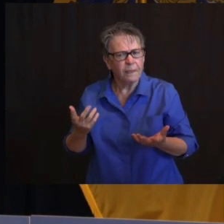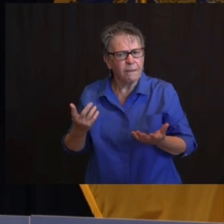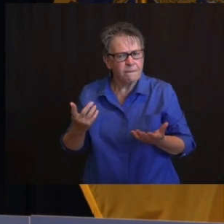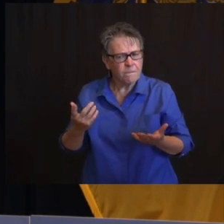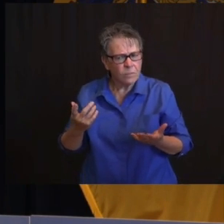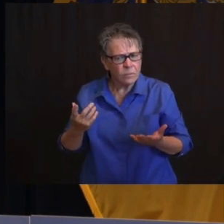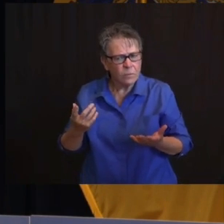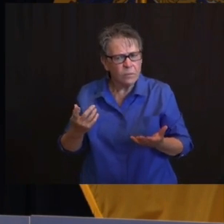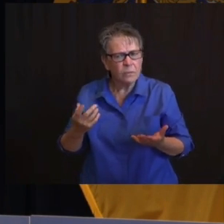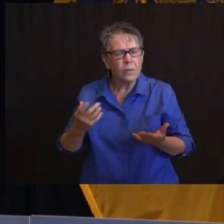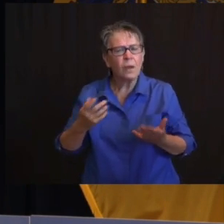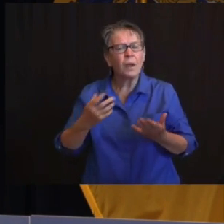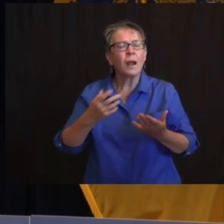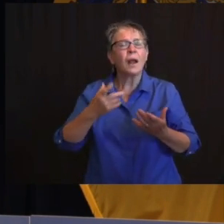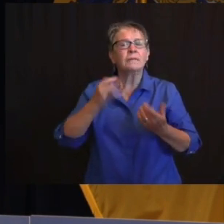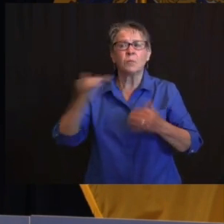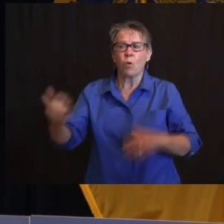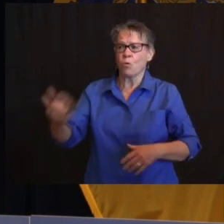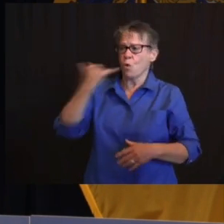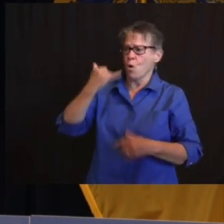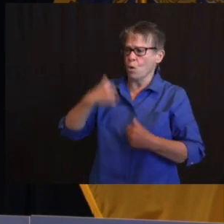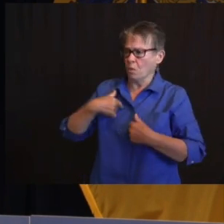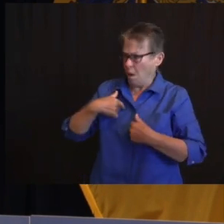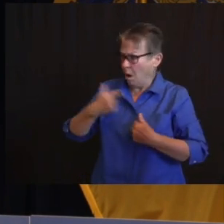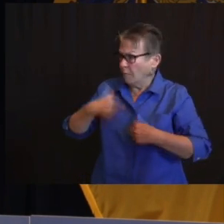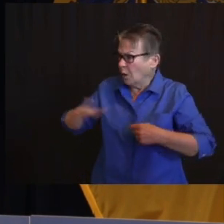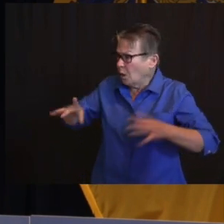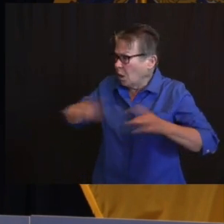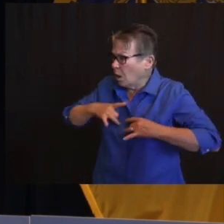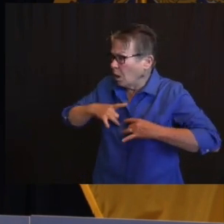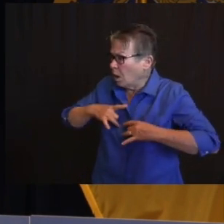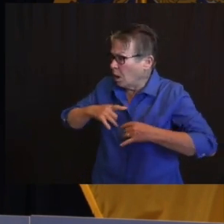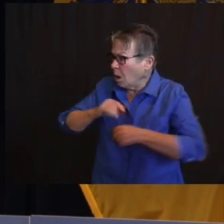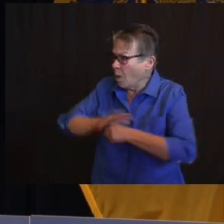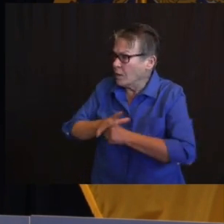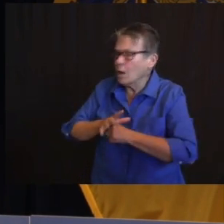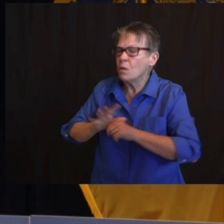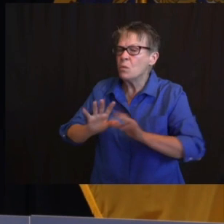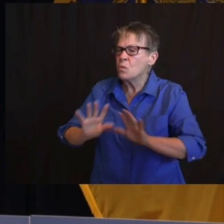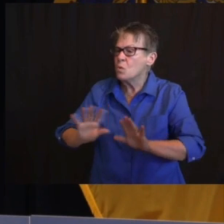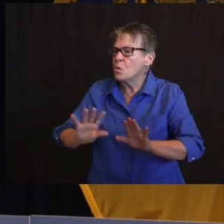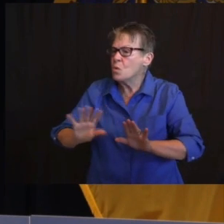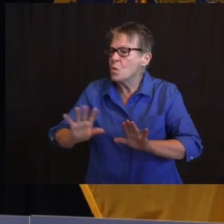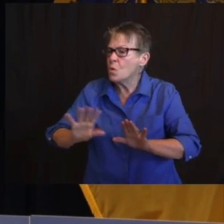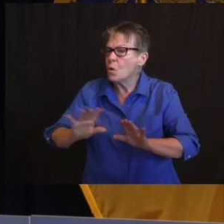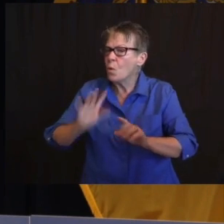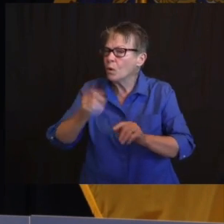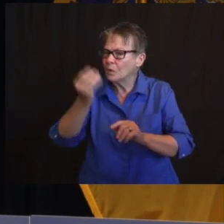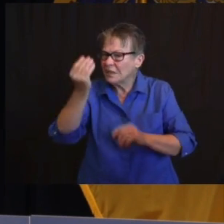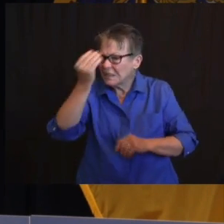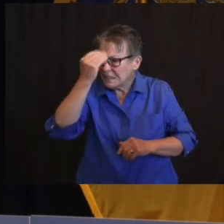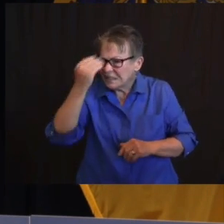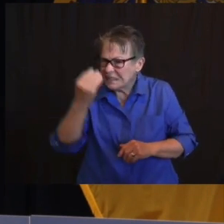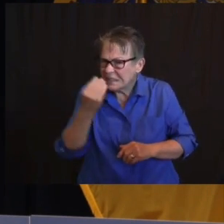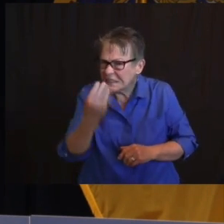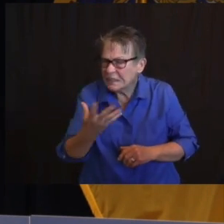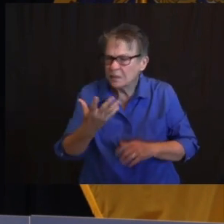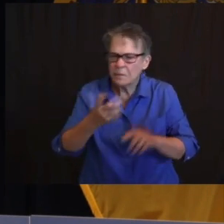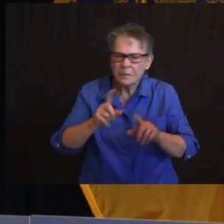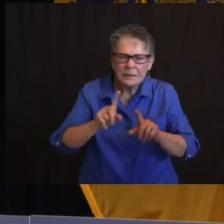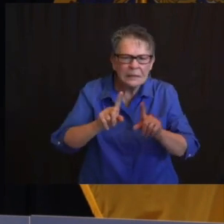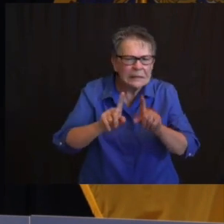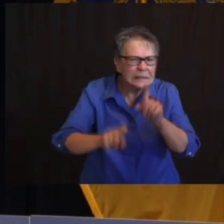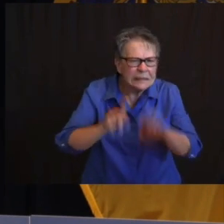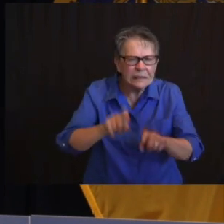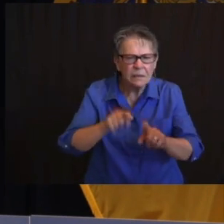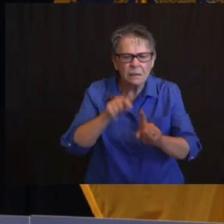health is our #1 priority, and we can't take any chances. After my training at Rutgers is complete, I'll